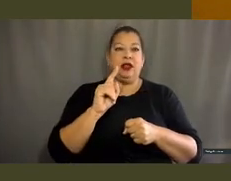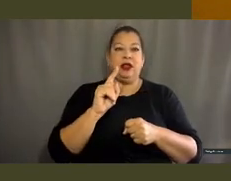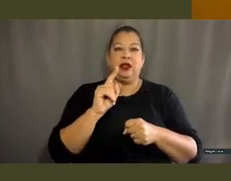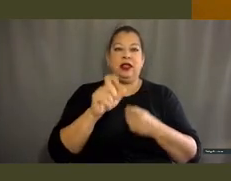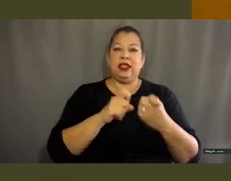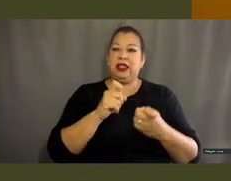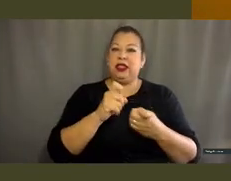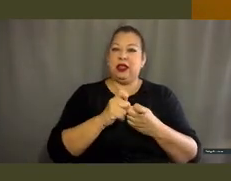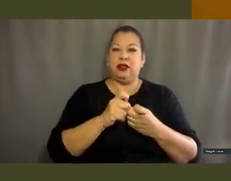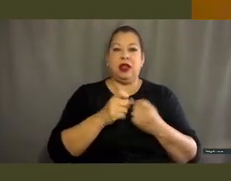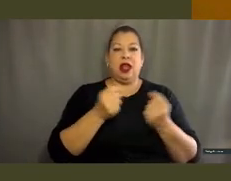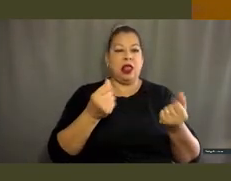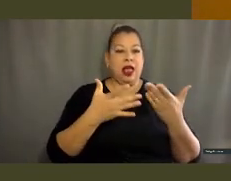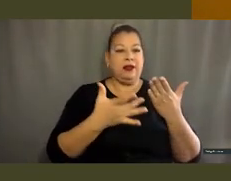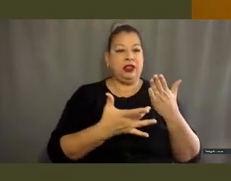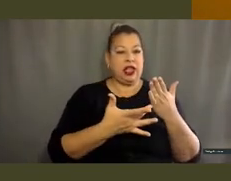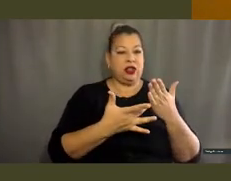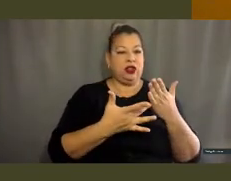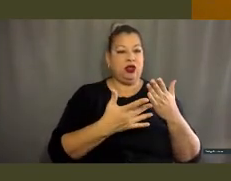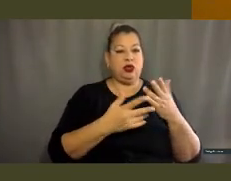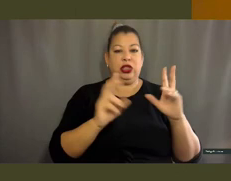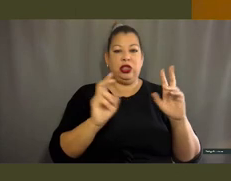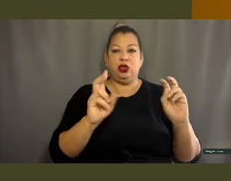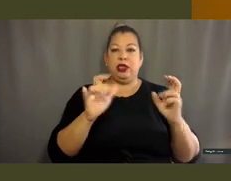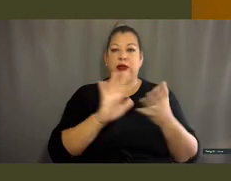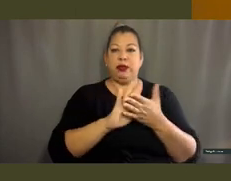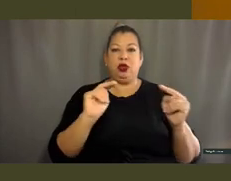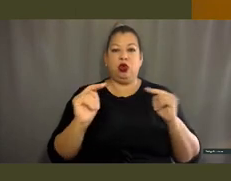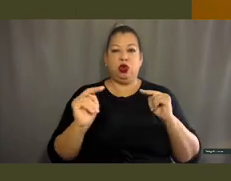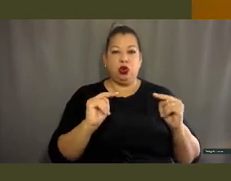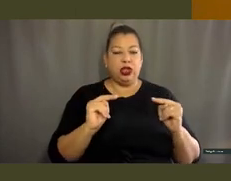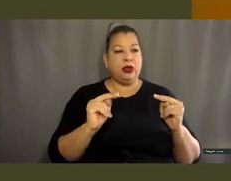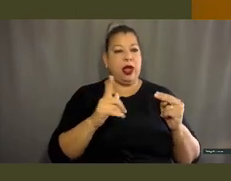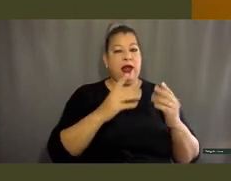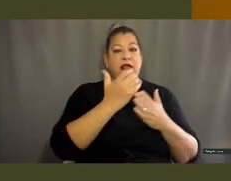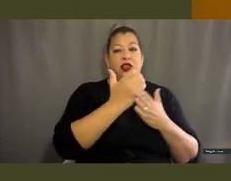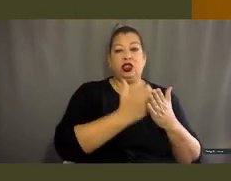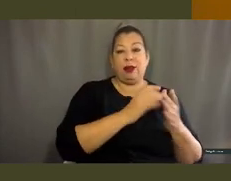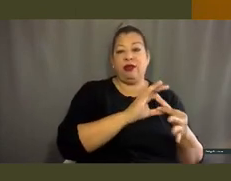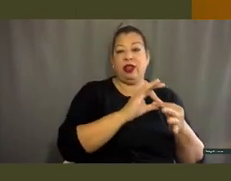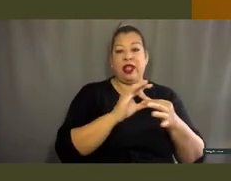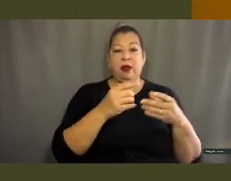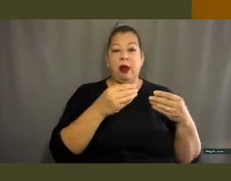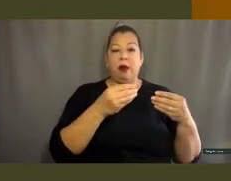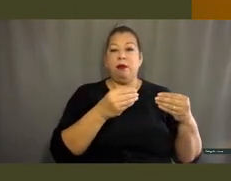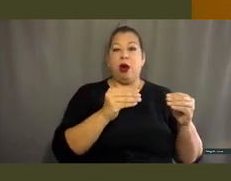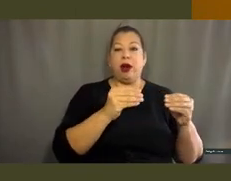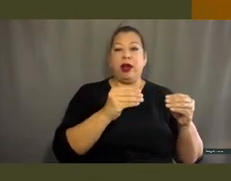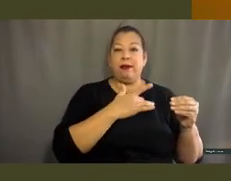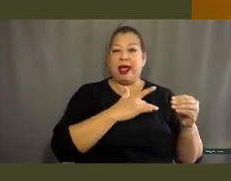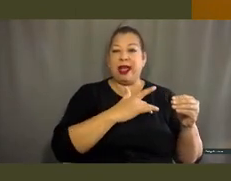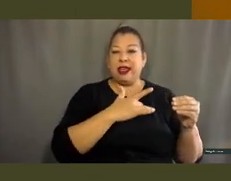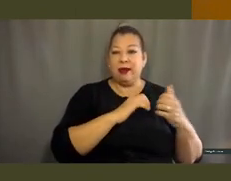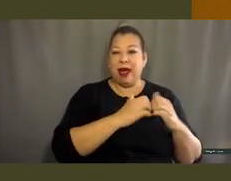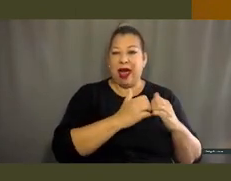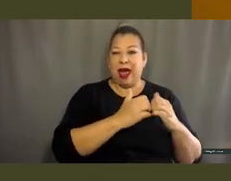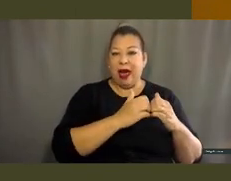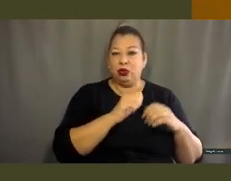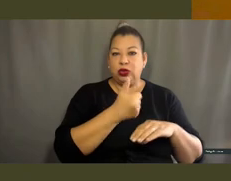need to be negotiated. We had a chapter about market mechanisms in the GAP report this year because of the negotiations, of